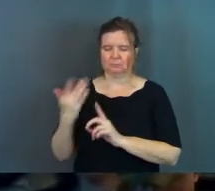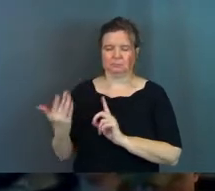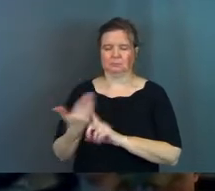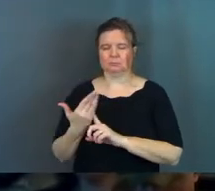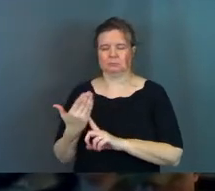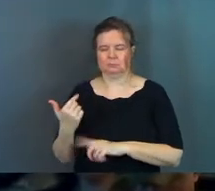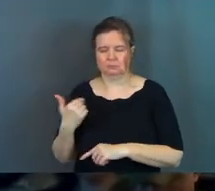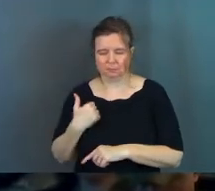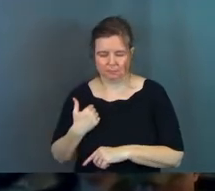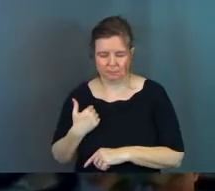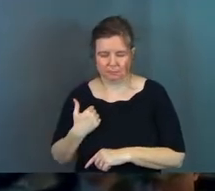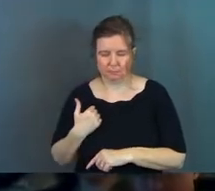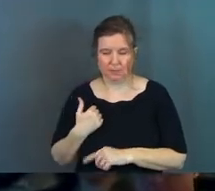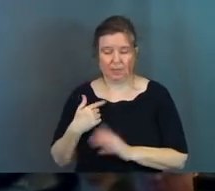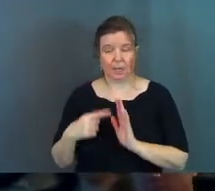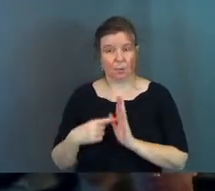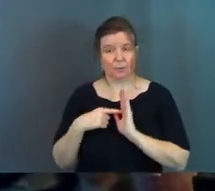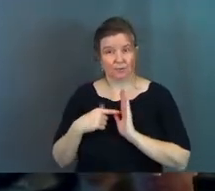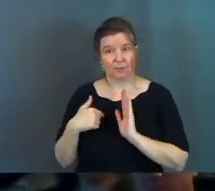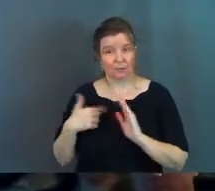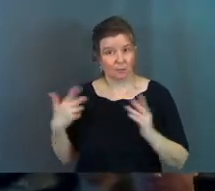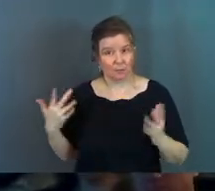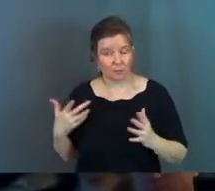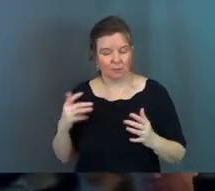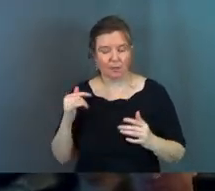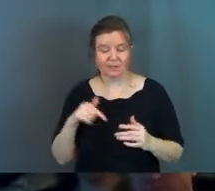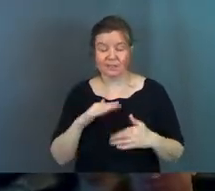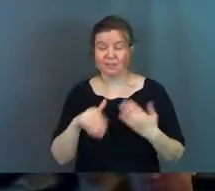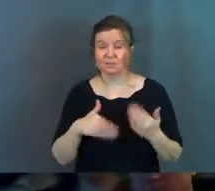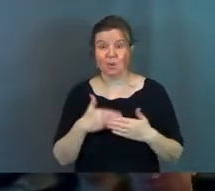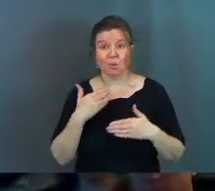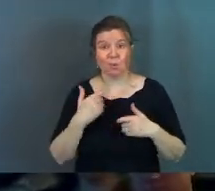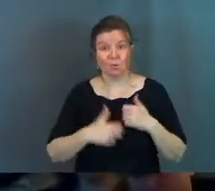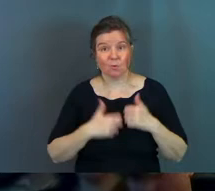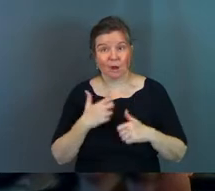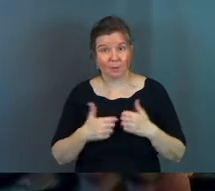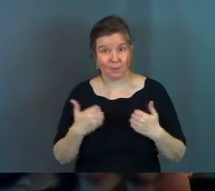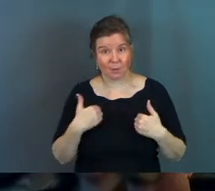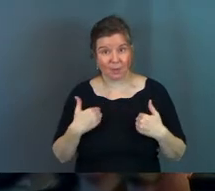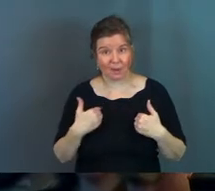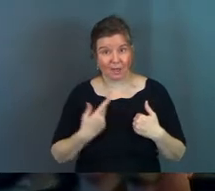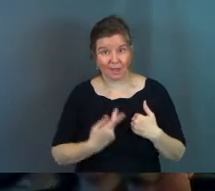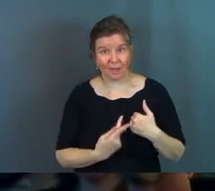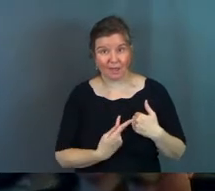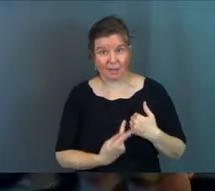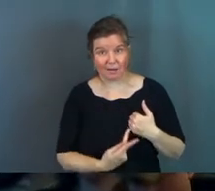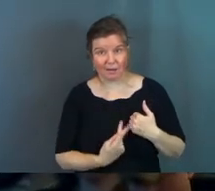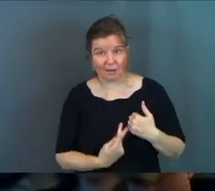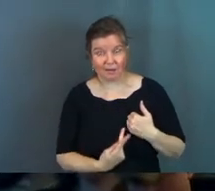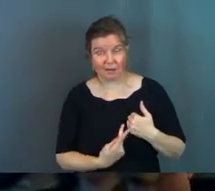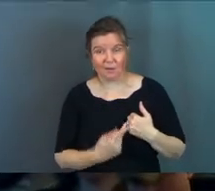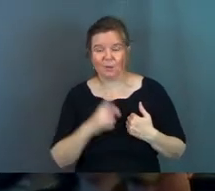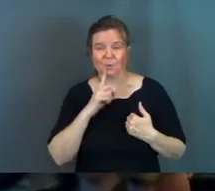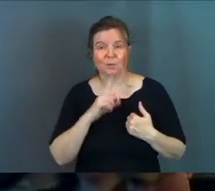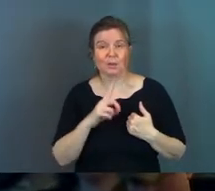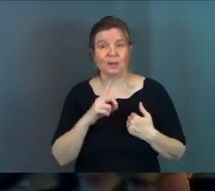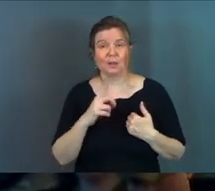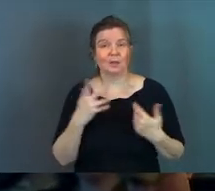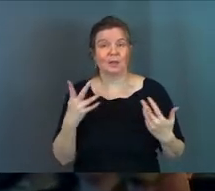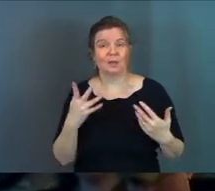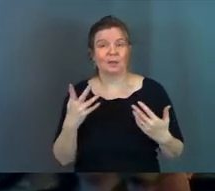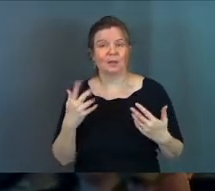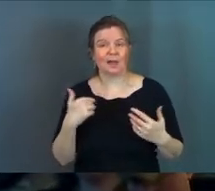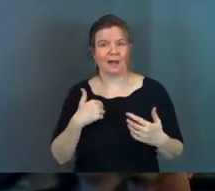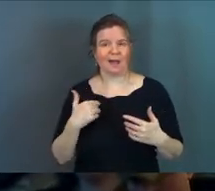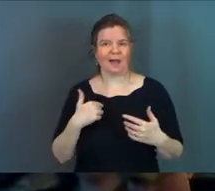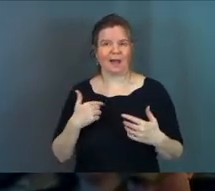in and just revealed to me that this whole problem that we had had, really what it came down to